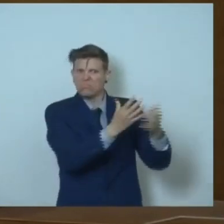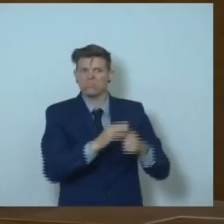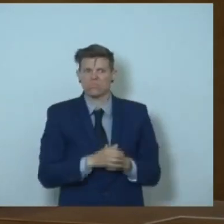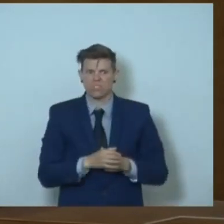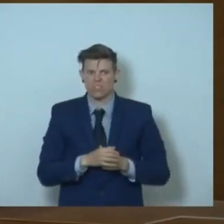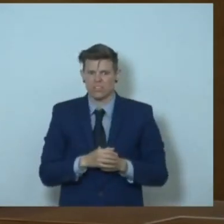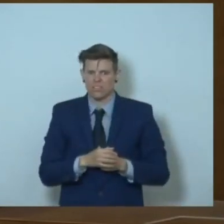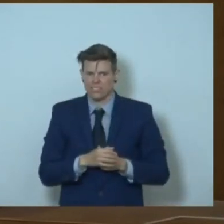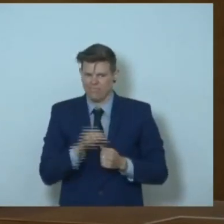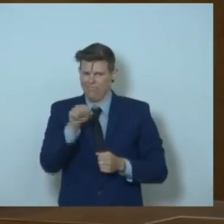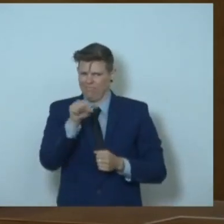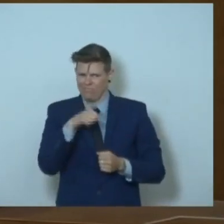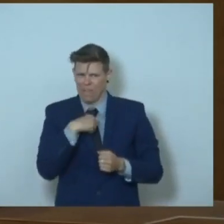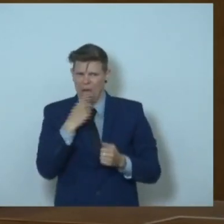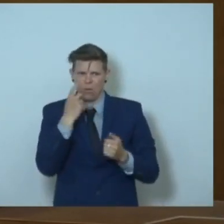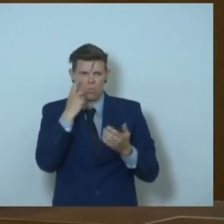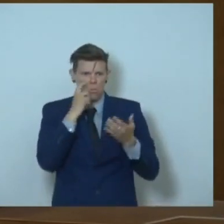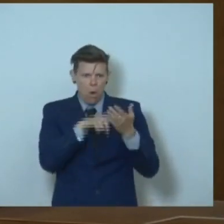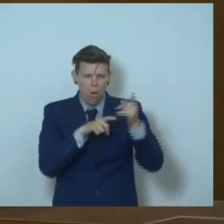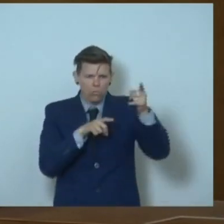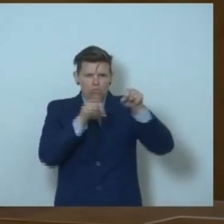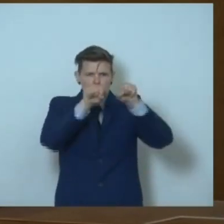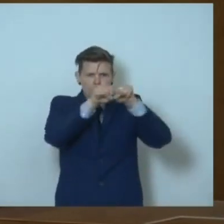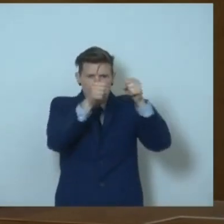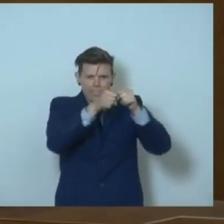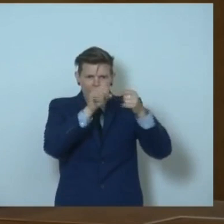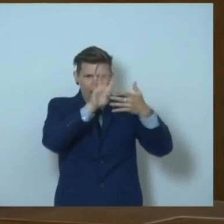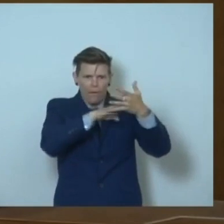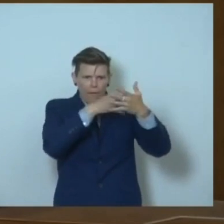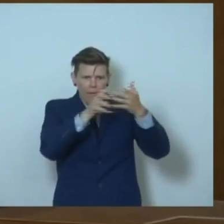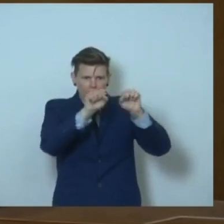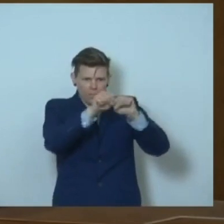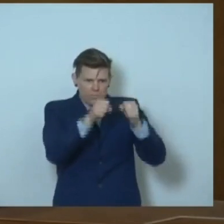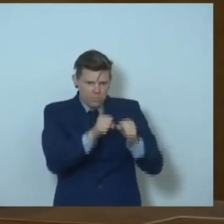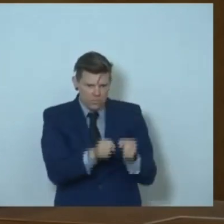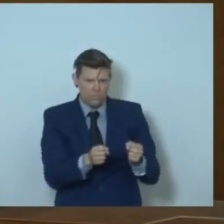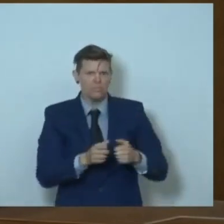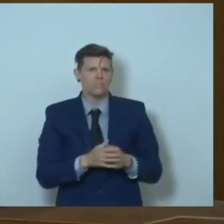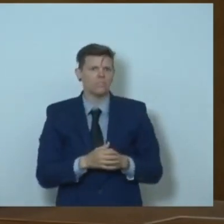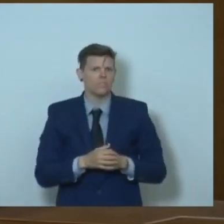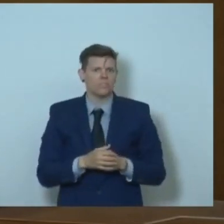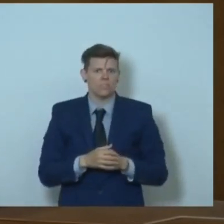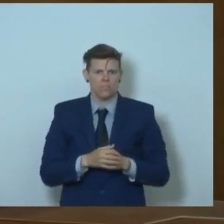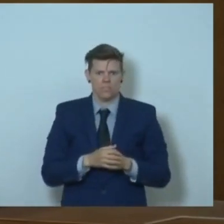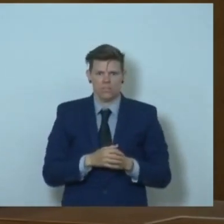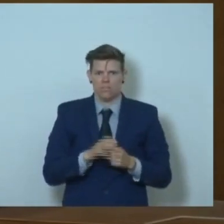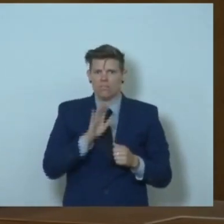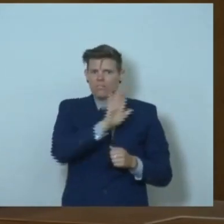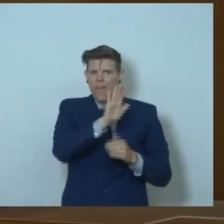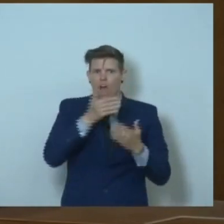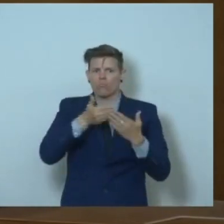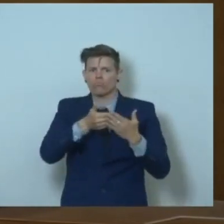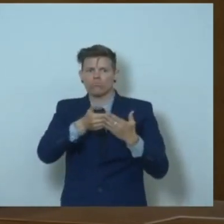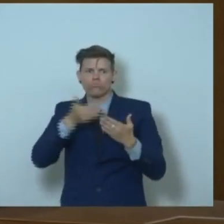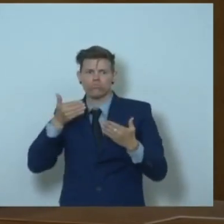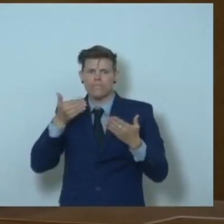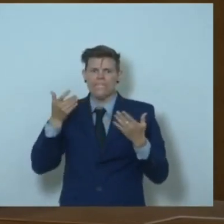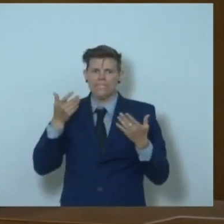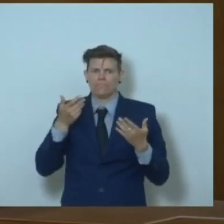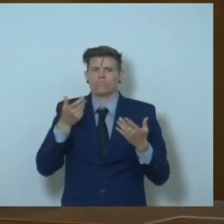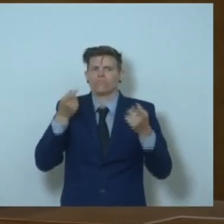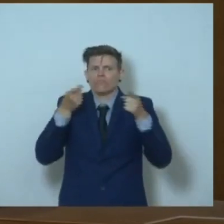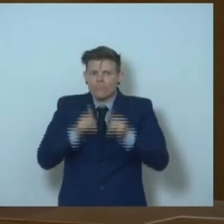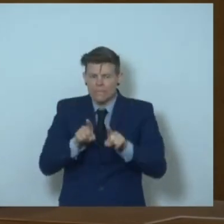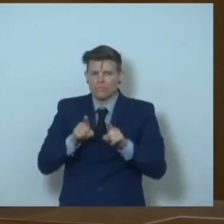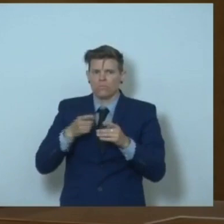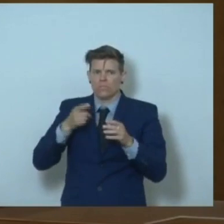broken down by patients' pre-existing conditions. I have not seen that one, but other than that, that's the only thing